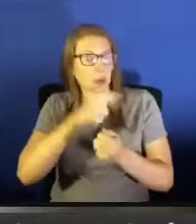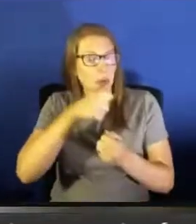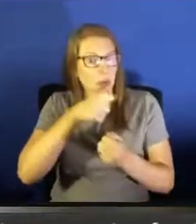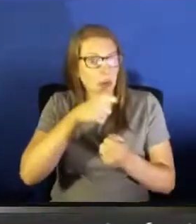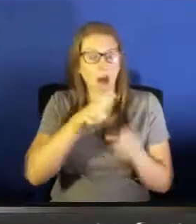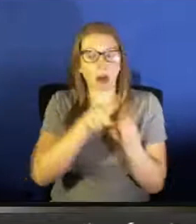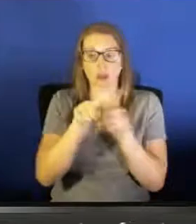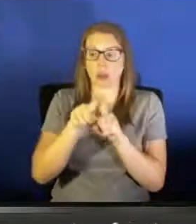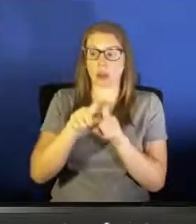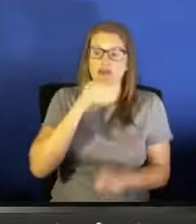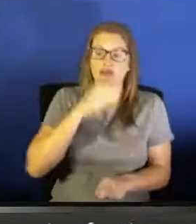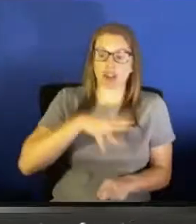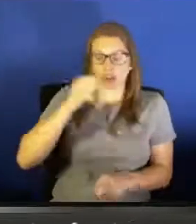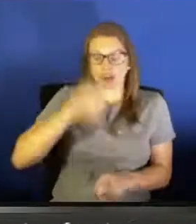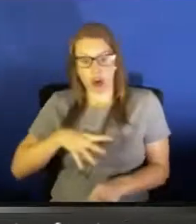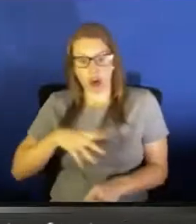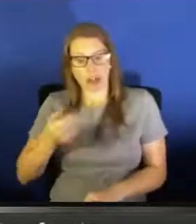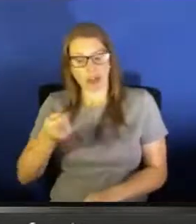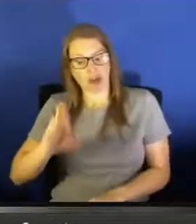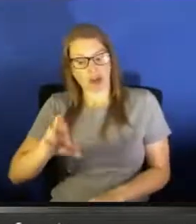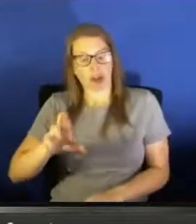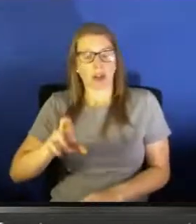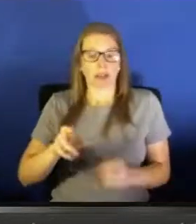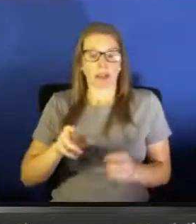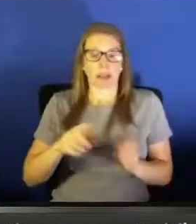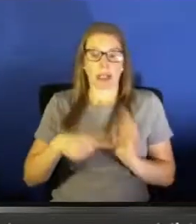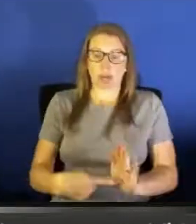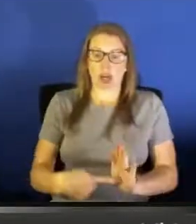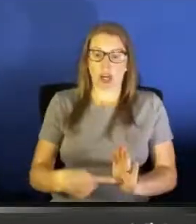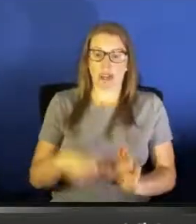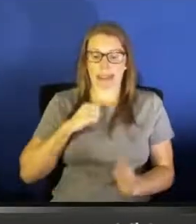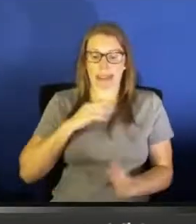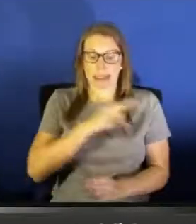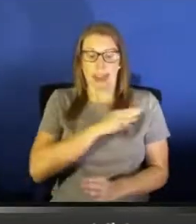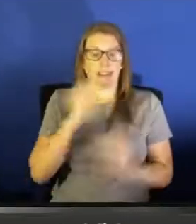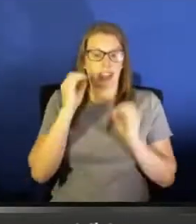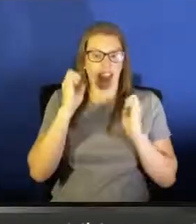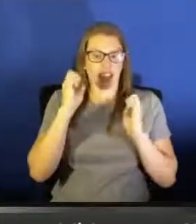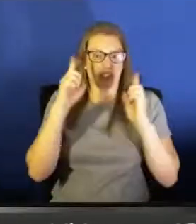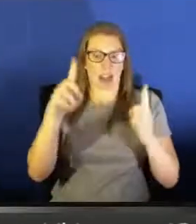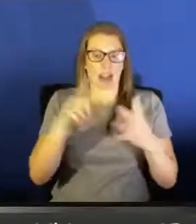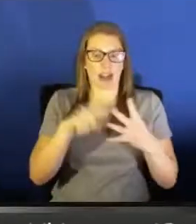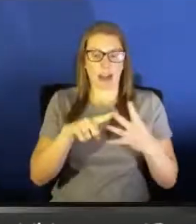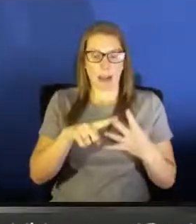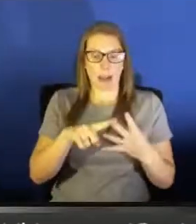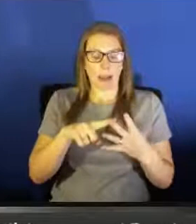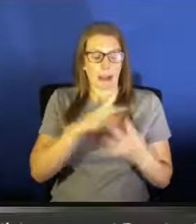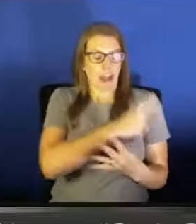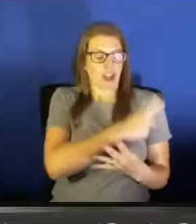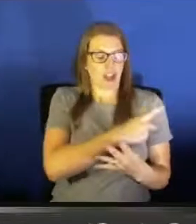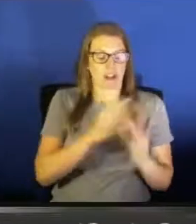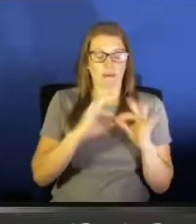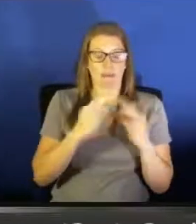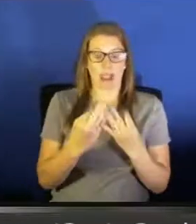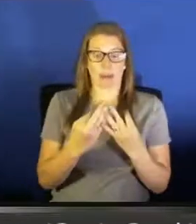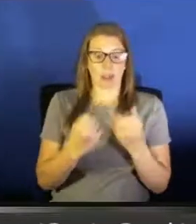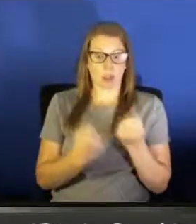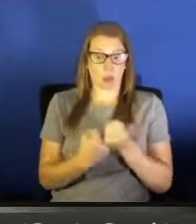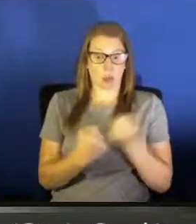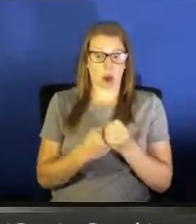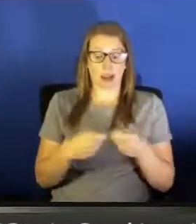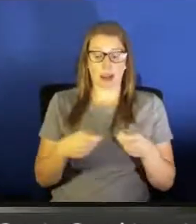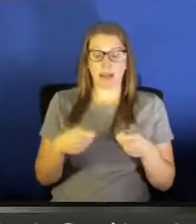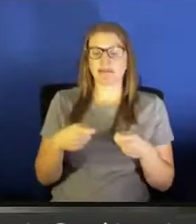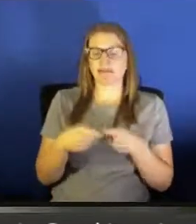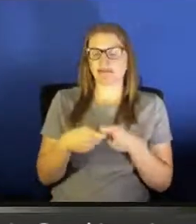expression. Staff education. The next pillar is patient and family support. That includes electronic health records